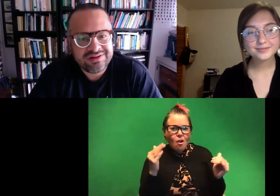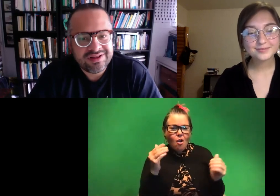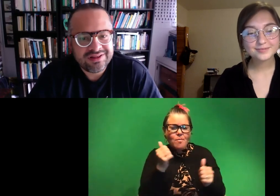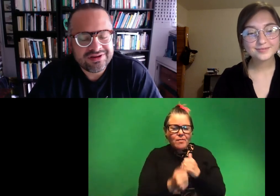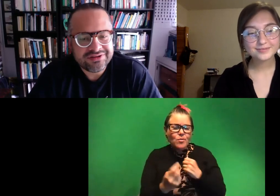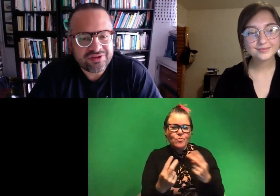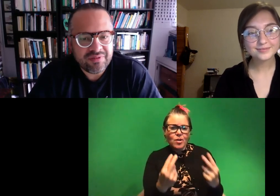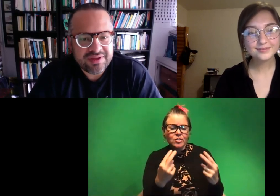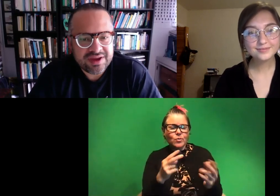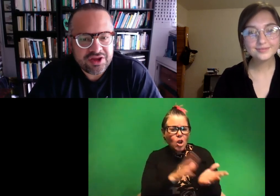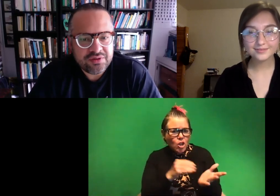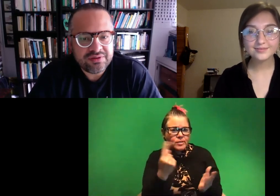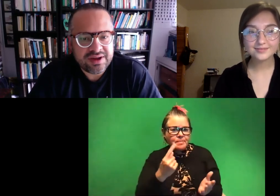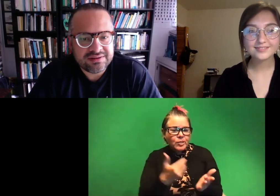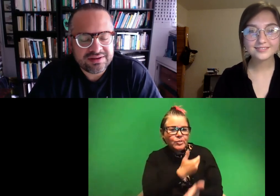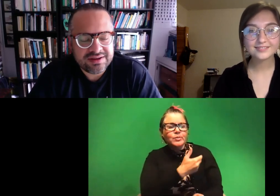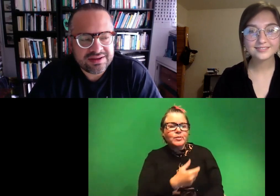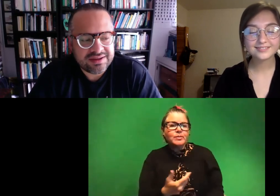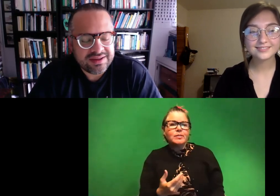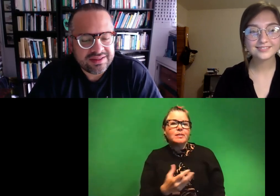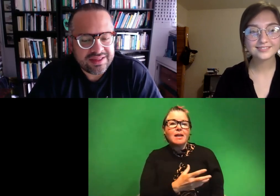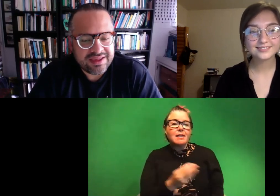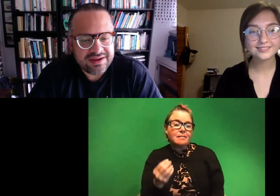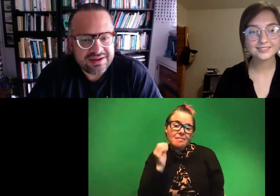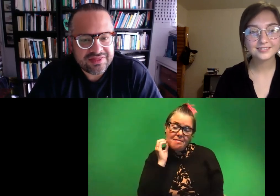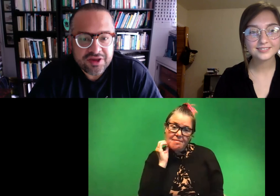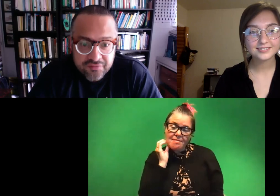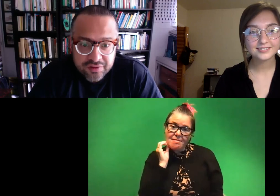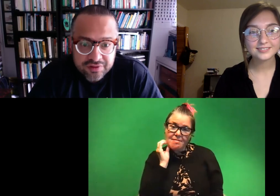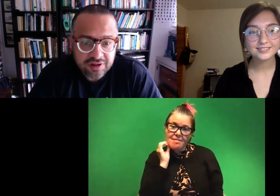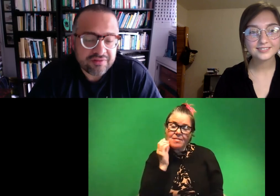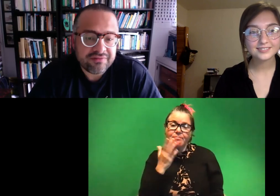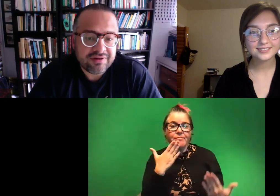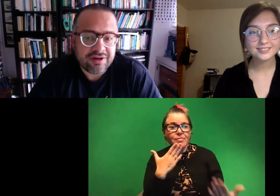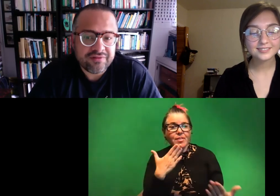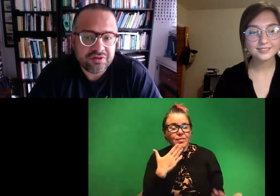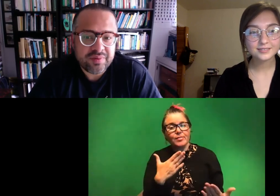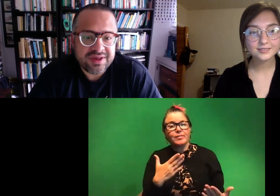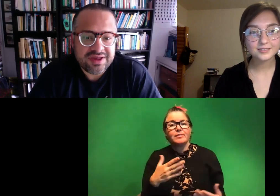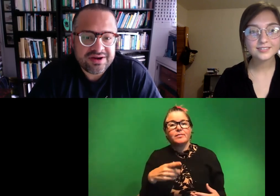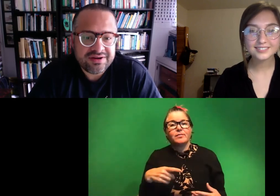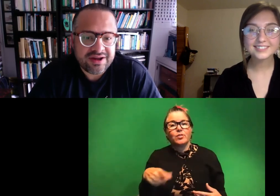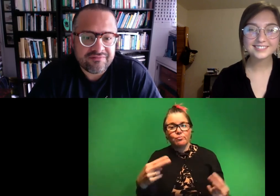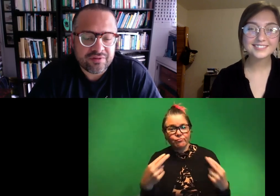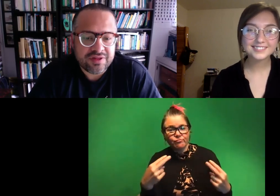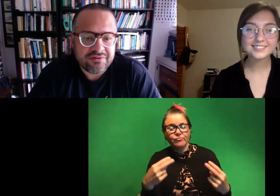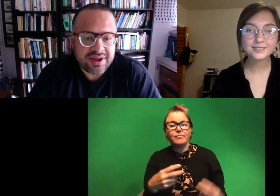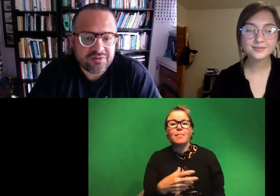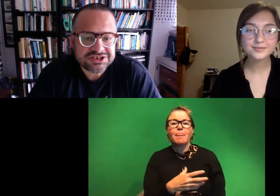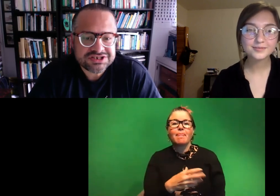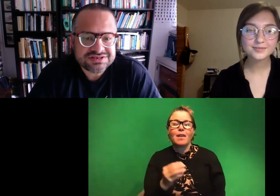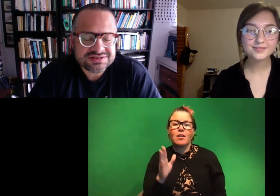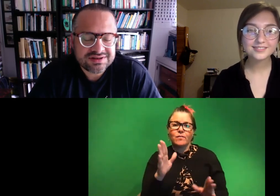everyone learned something new, and they thank you for all of you to be here and for the